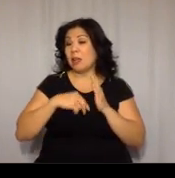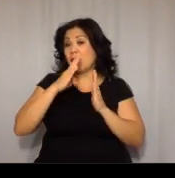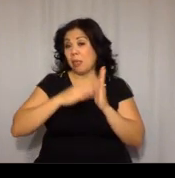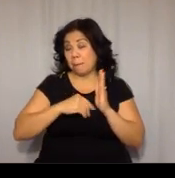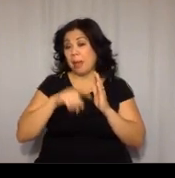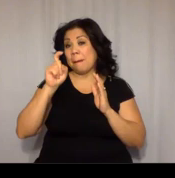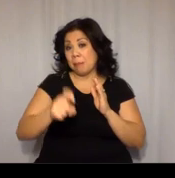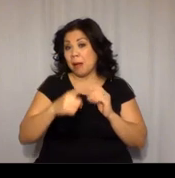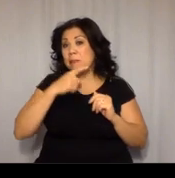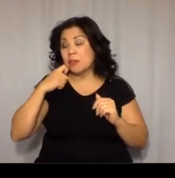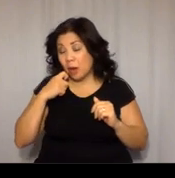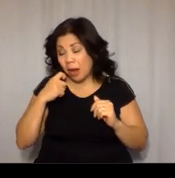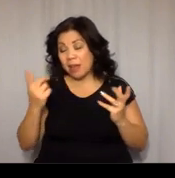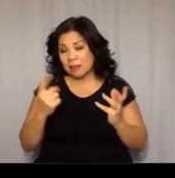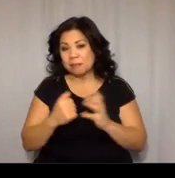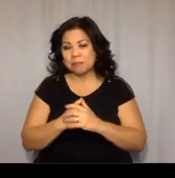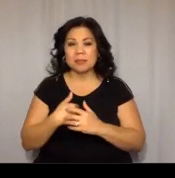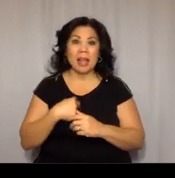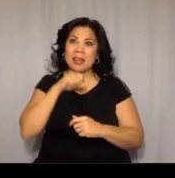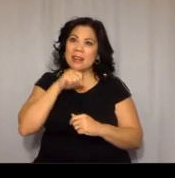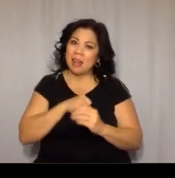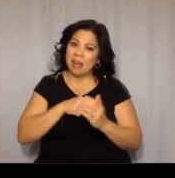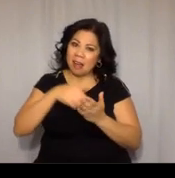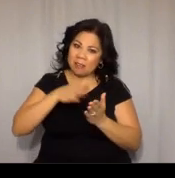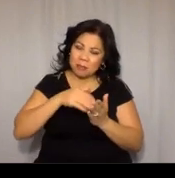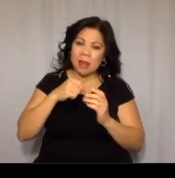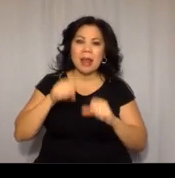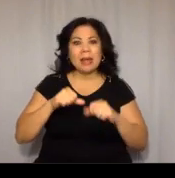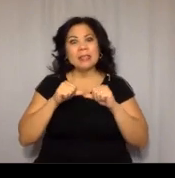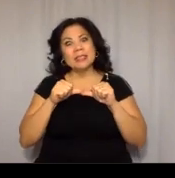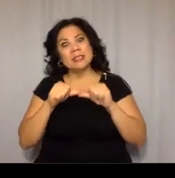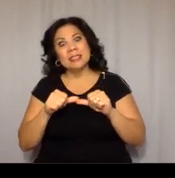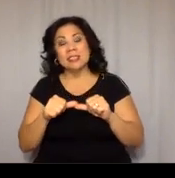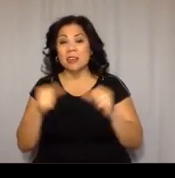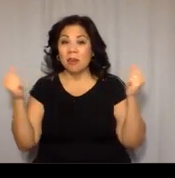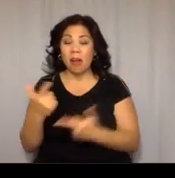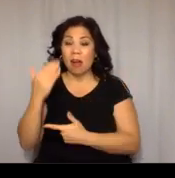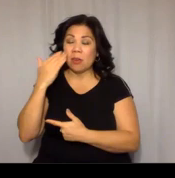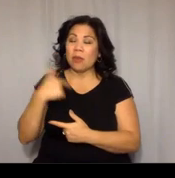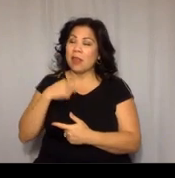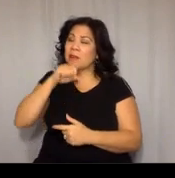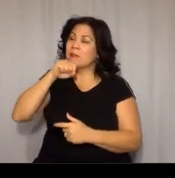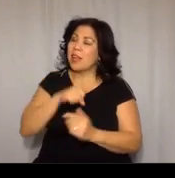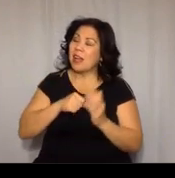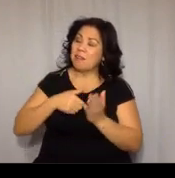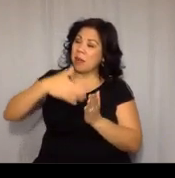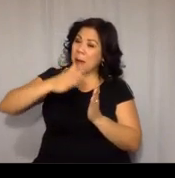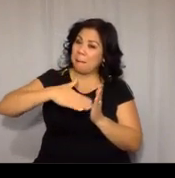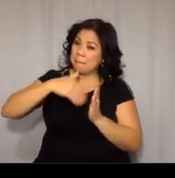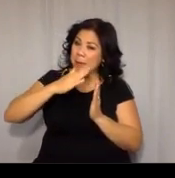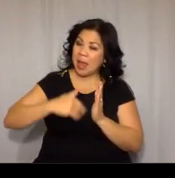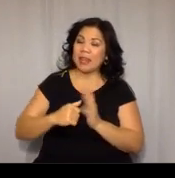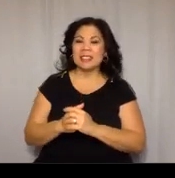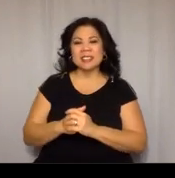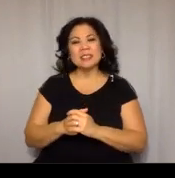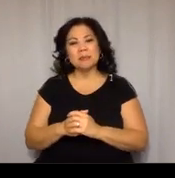going and going here, of course. I really love to paint. I'm sure everybody knows that I'm a person that loves paint. Let's see,